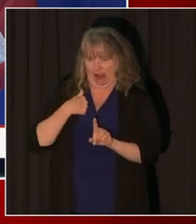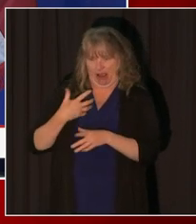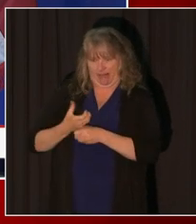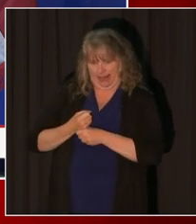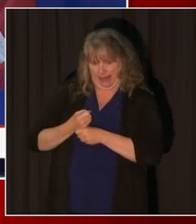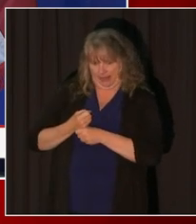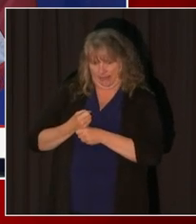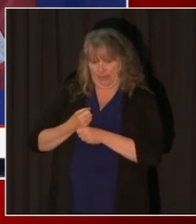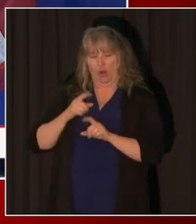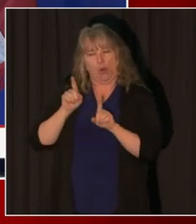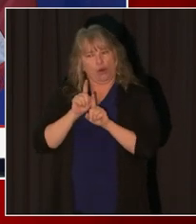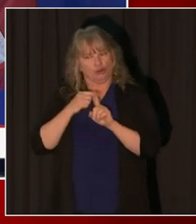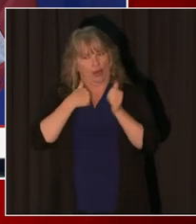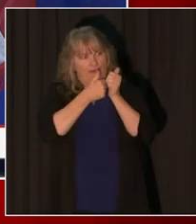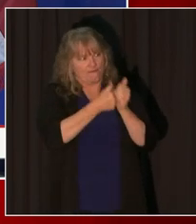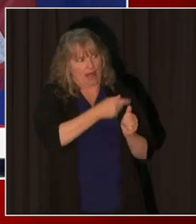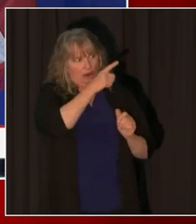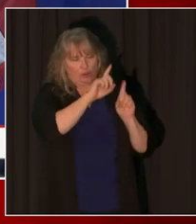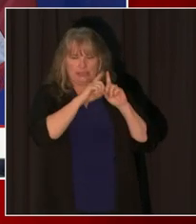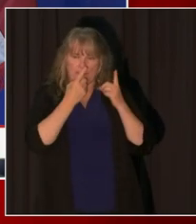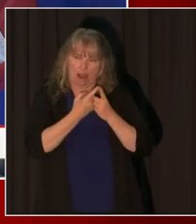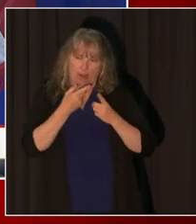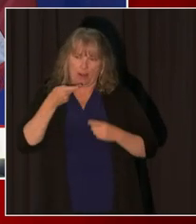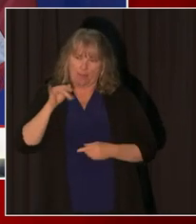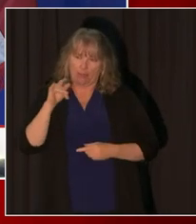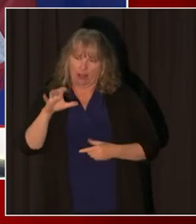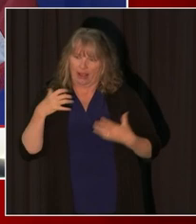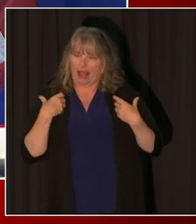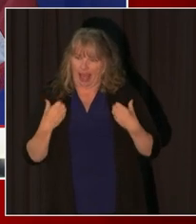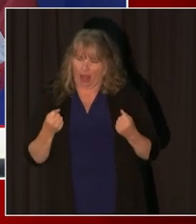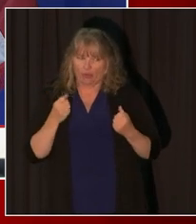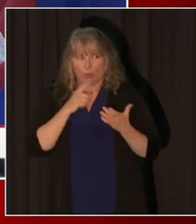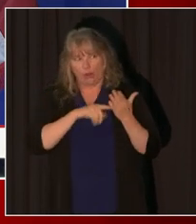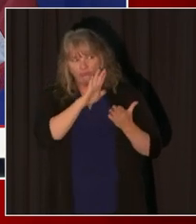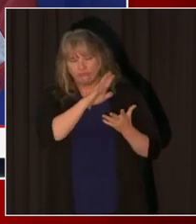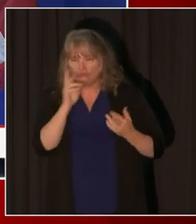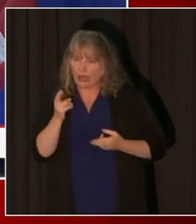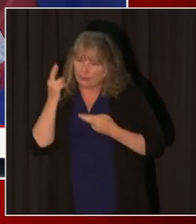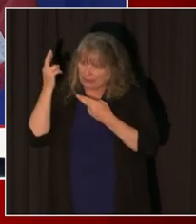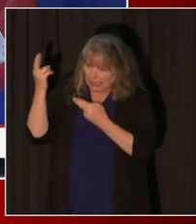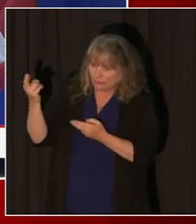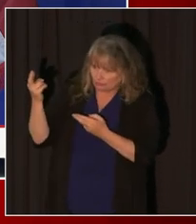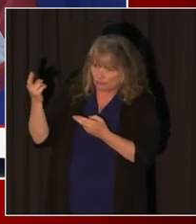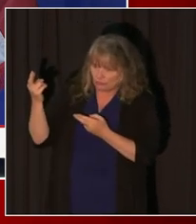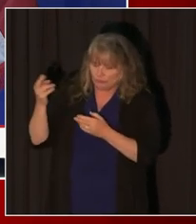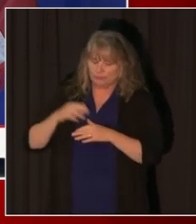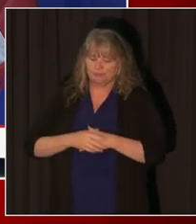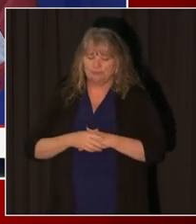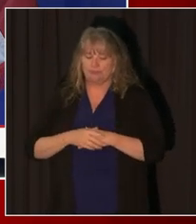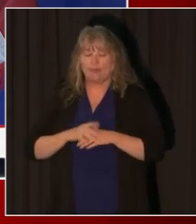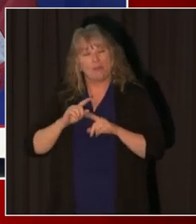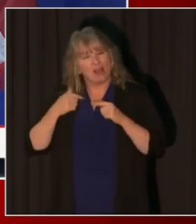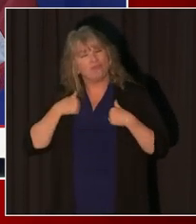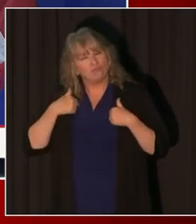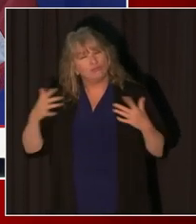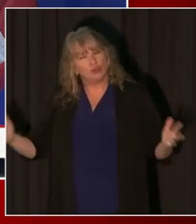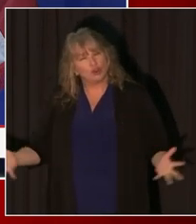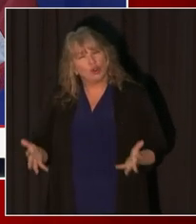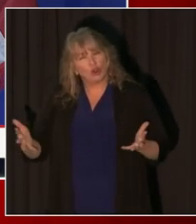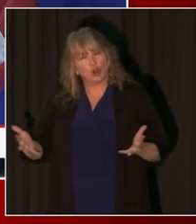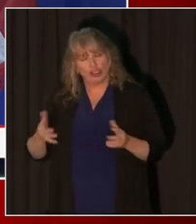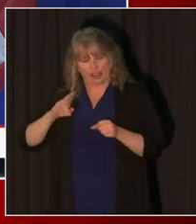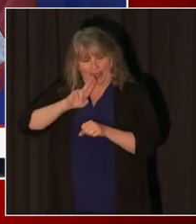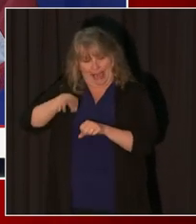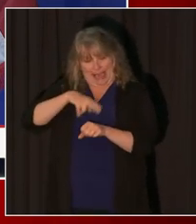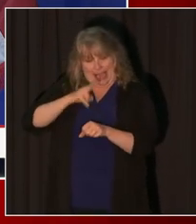Health's recommendations. But I am encouraged that the National Capital